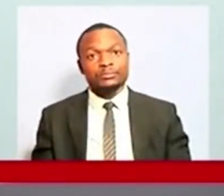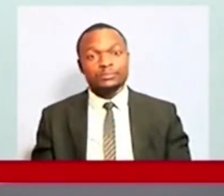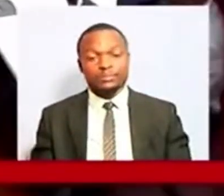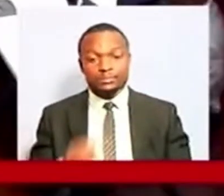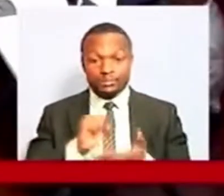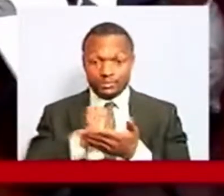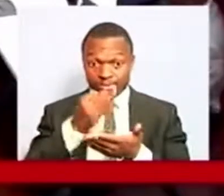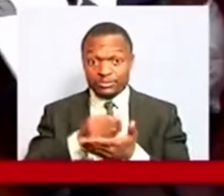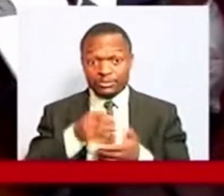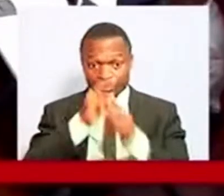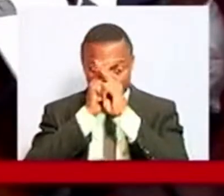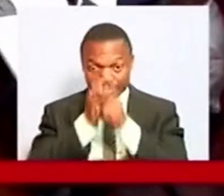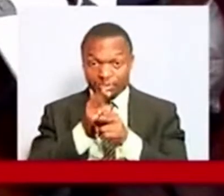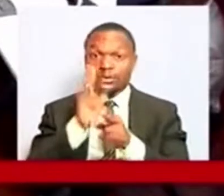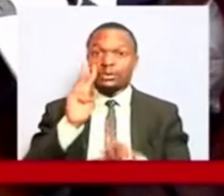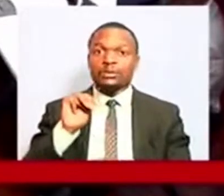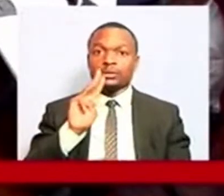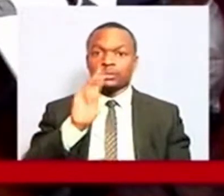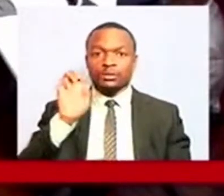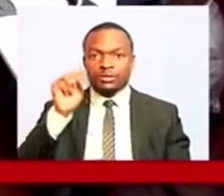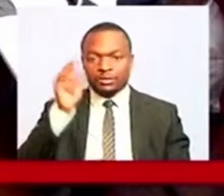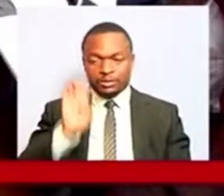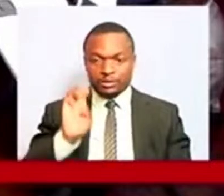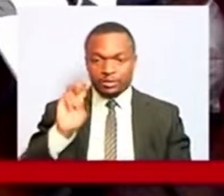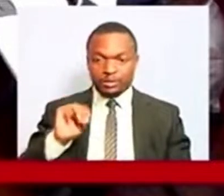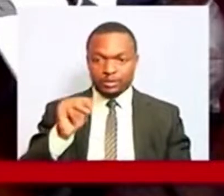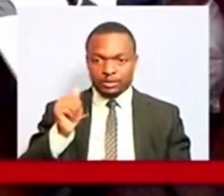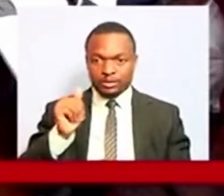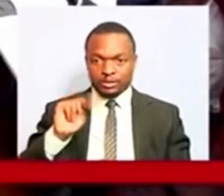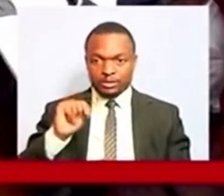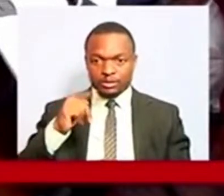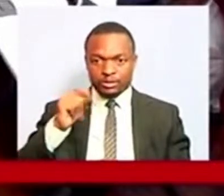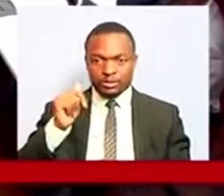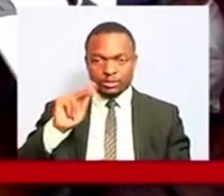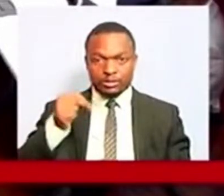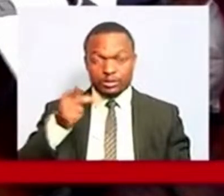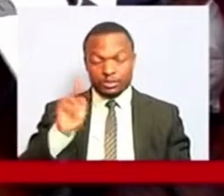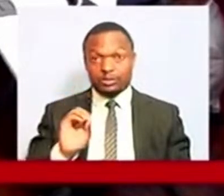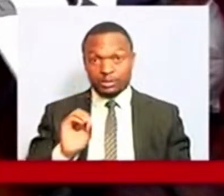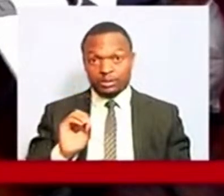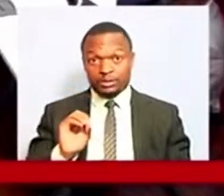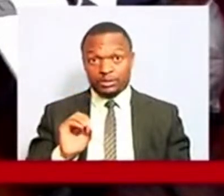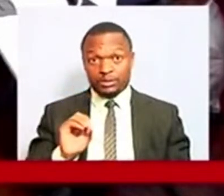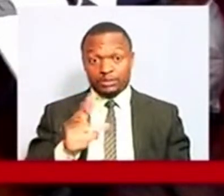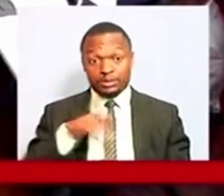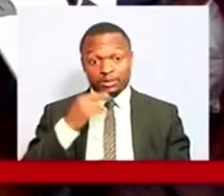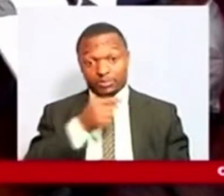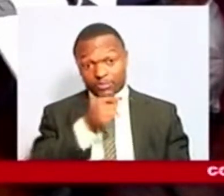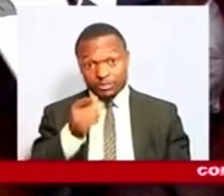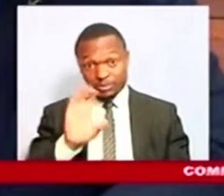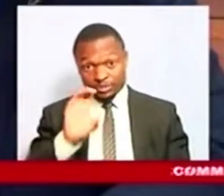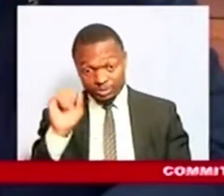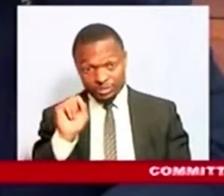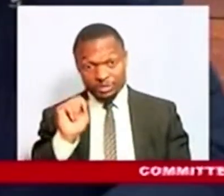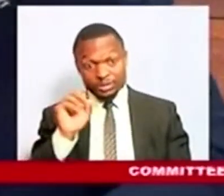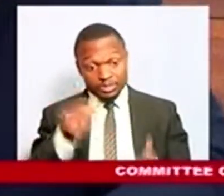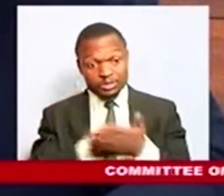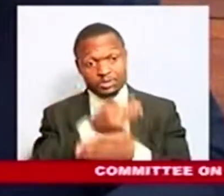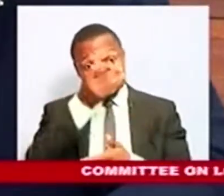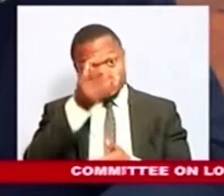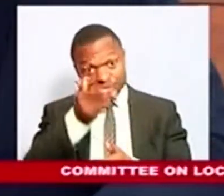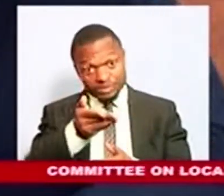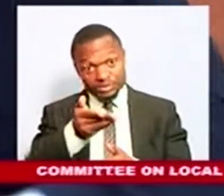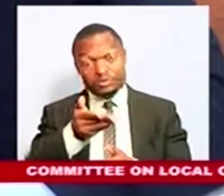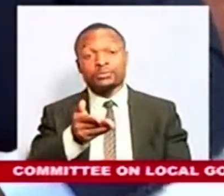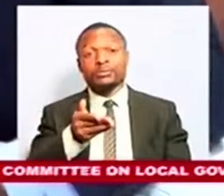This is Honorable Hamba Mwene, Member of Parliament for Mangango. I feel for you, CS, with your team, especially that you are new there, so